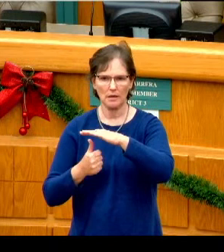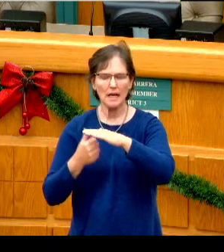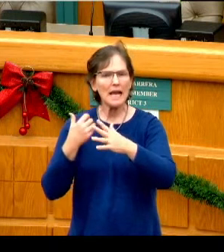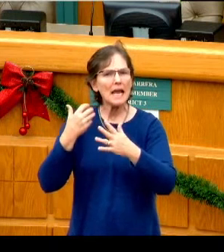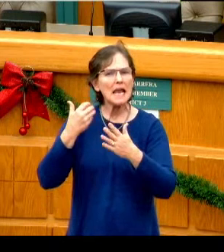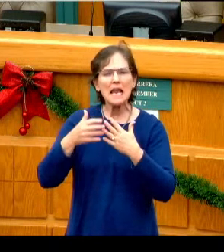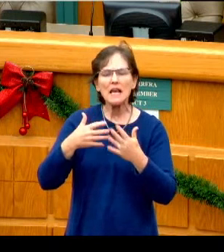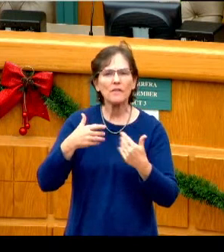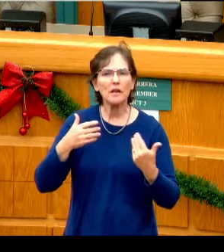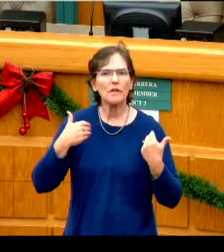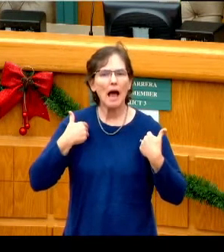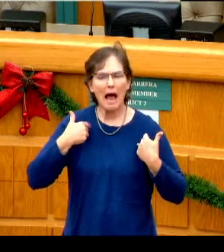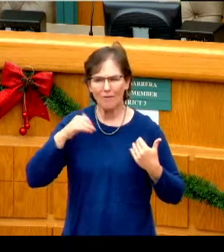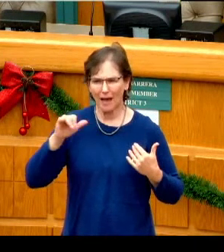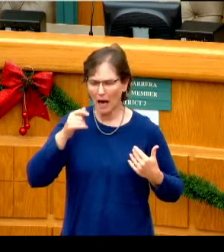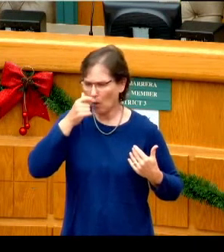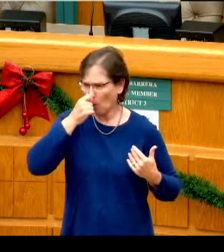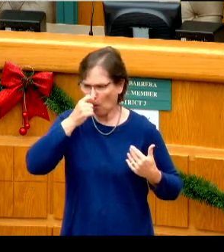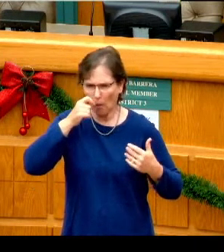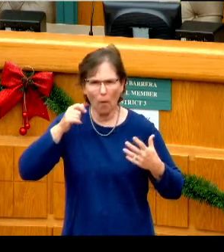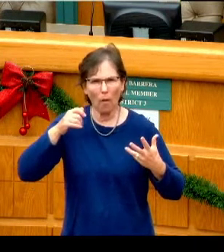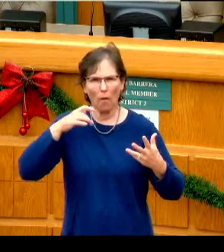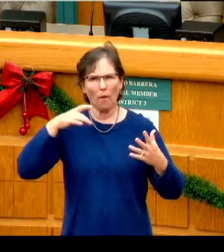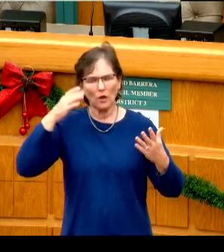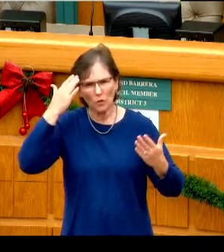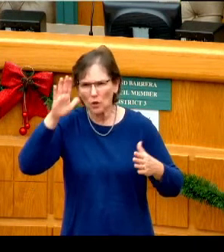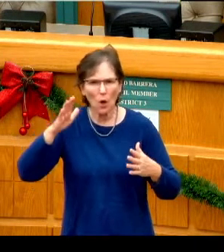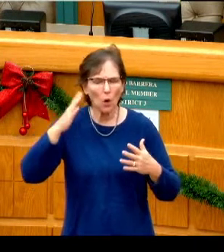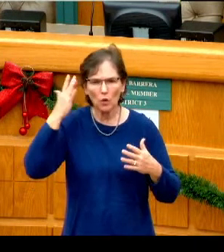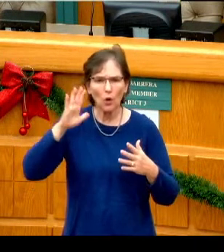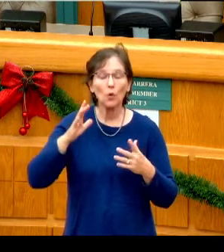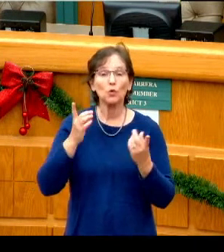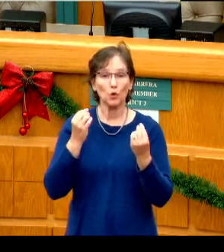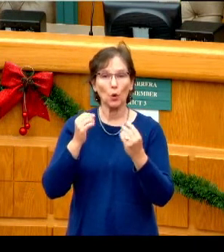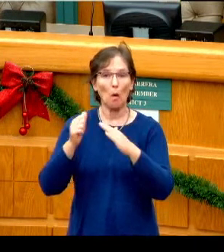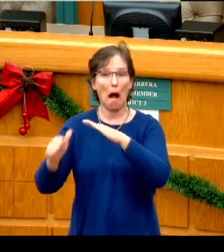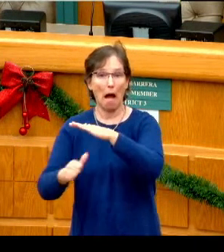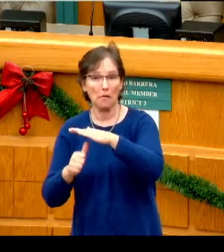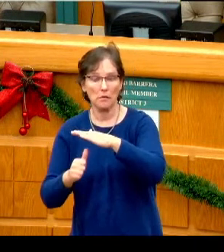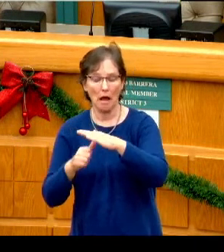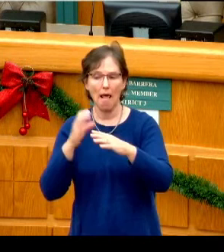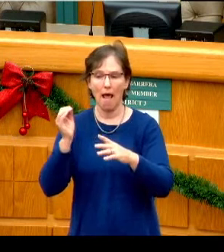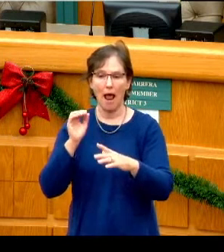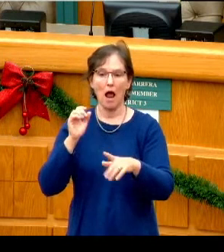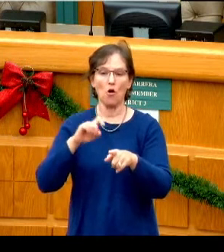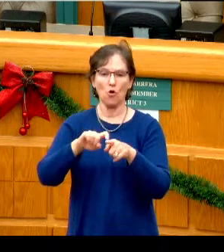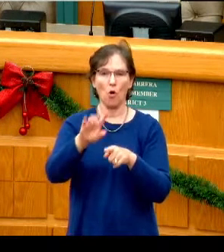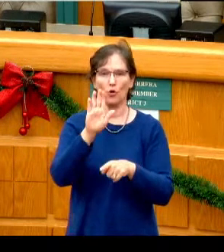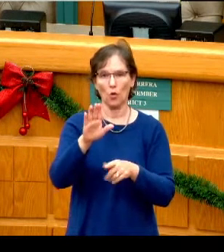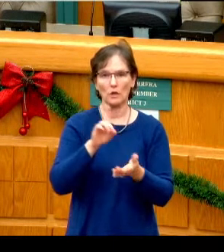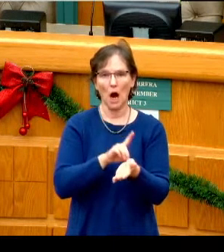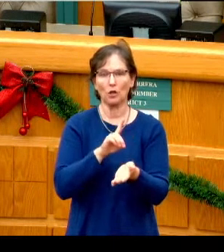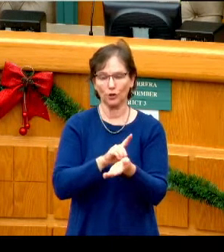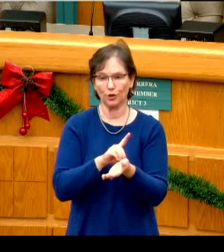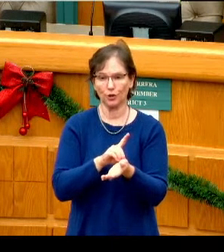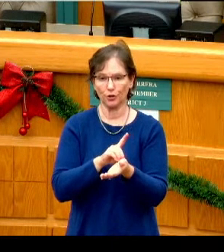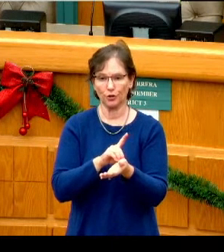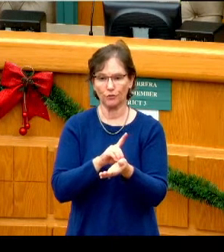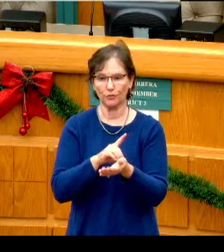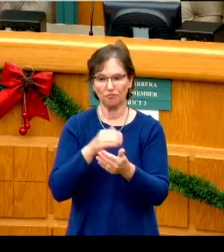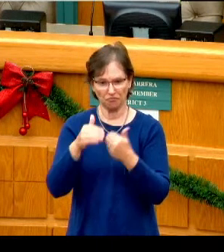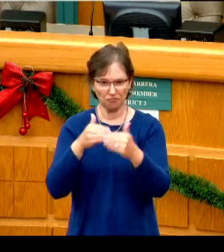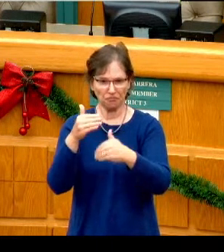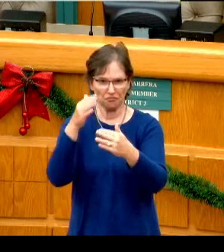thing to do is to self-isolate, contact your doctor, and go from there. We have partially